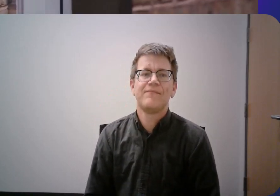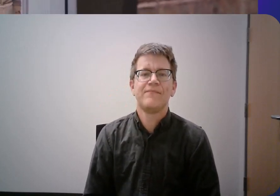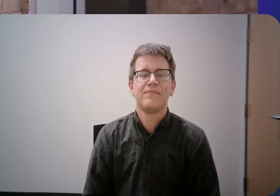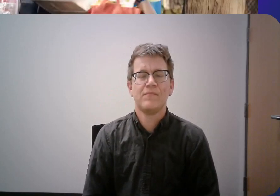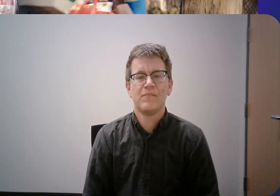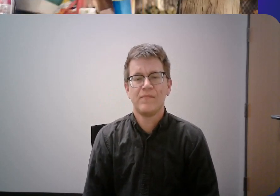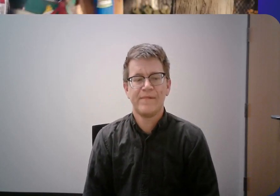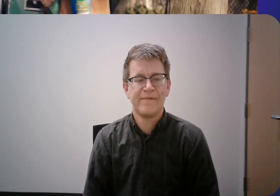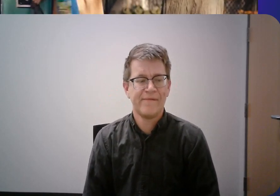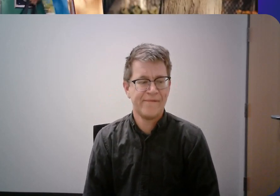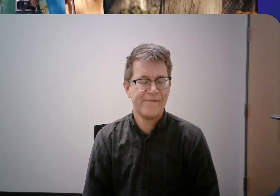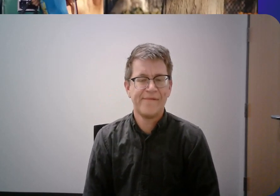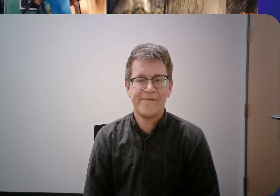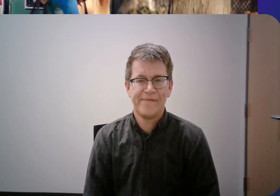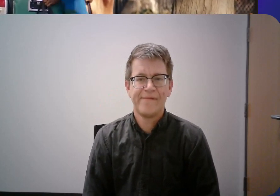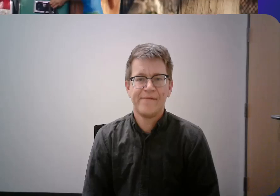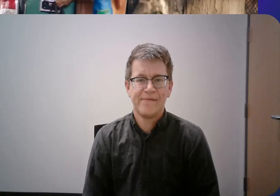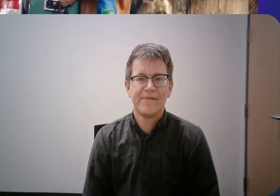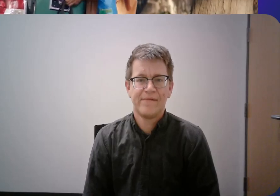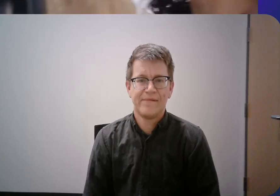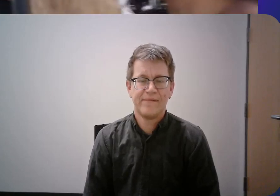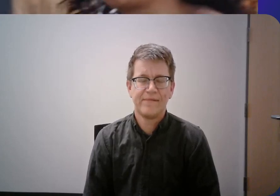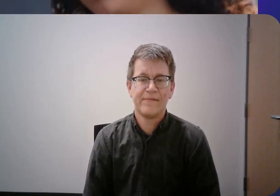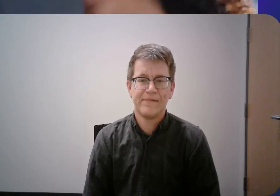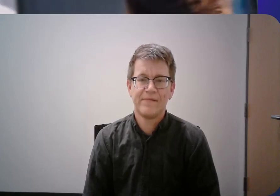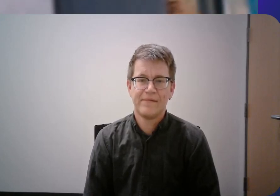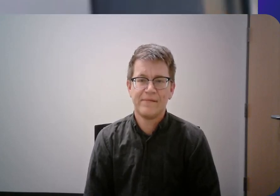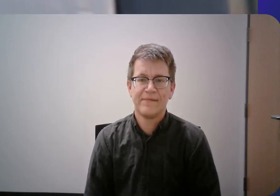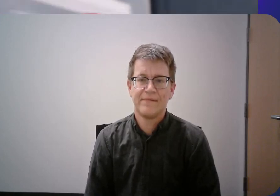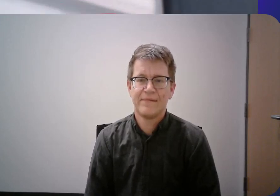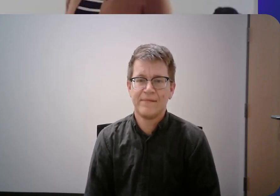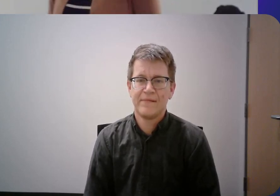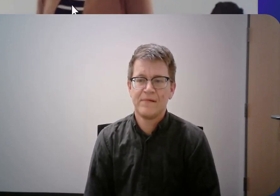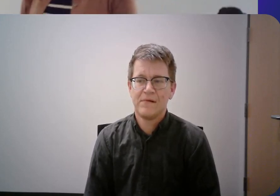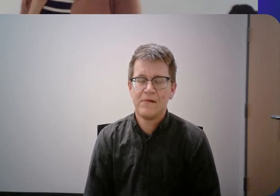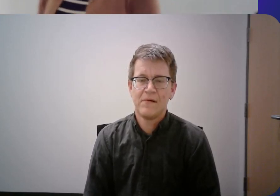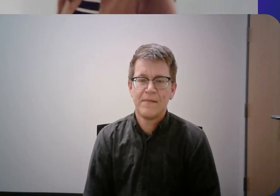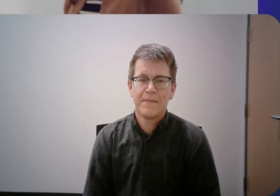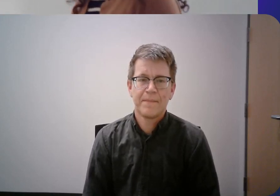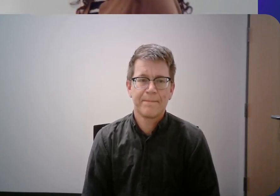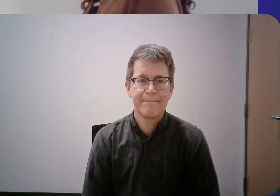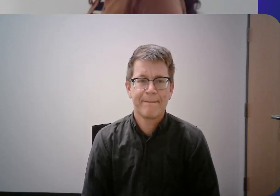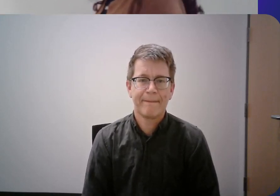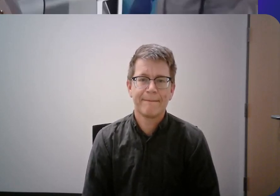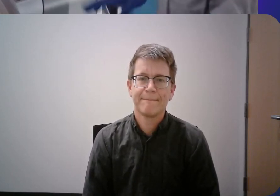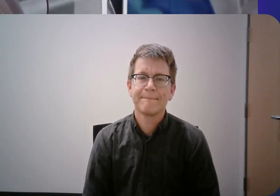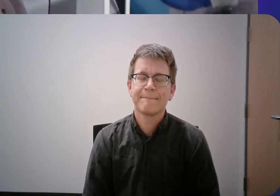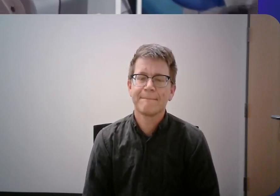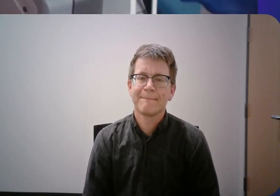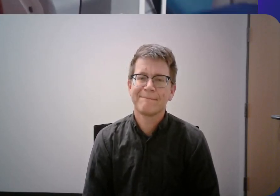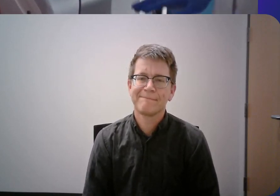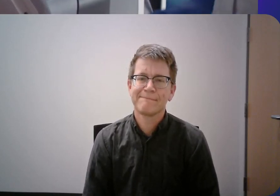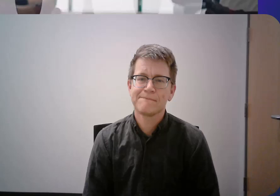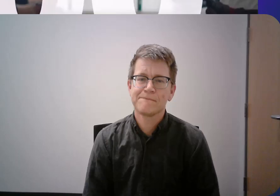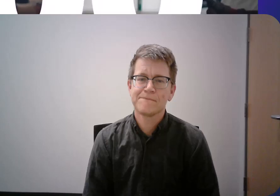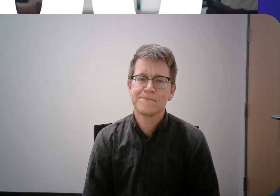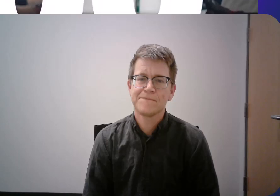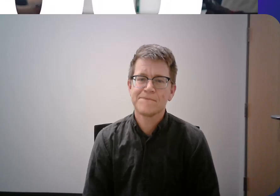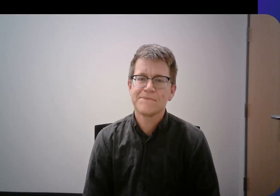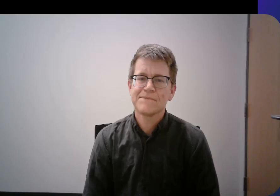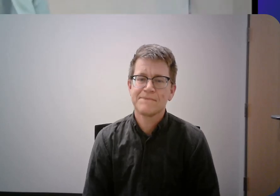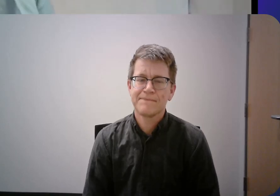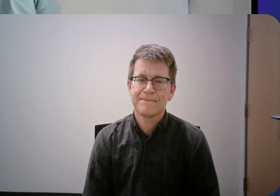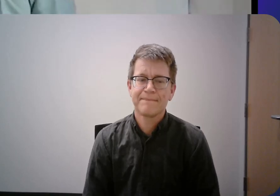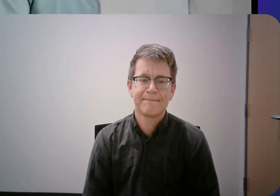Amazing hits the road with a full tank of gas. Amazing starts at CSL Plasma. Donate plasma today and receive up to $700 your